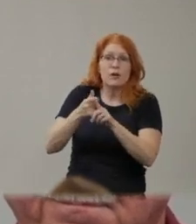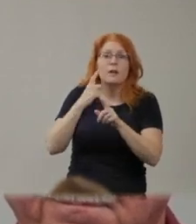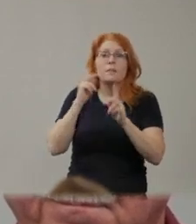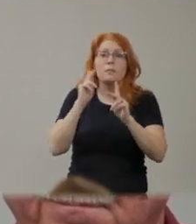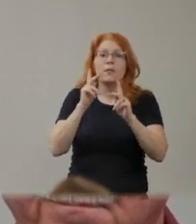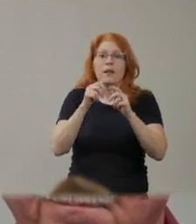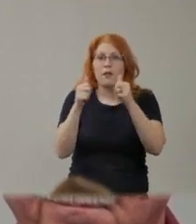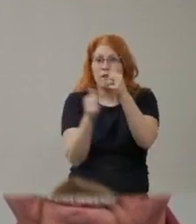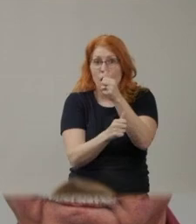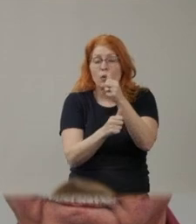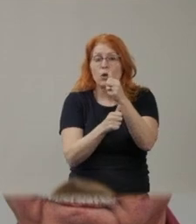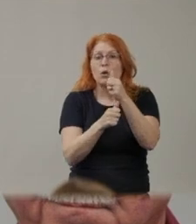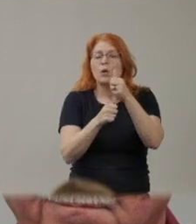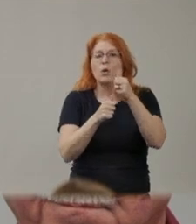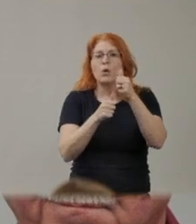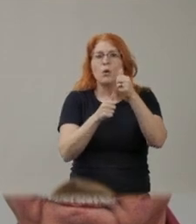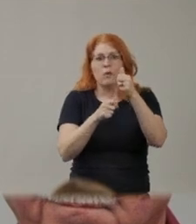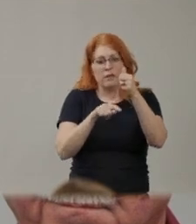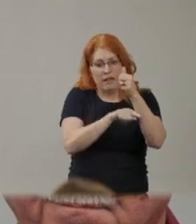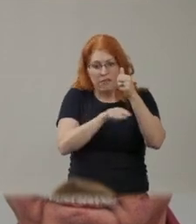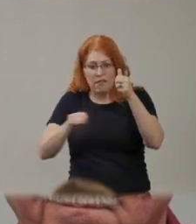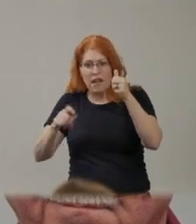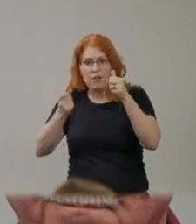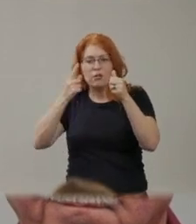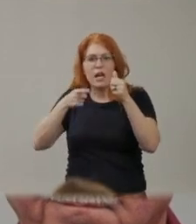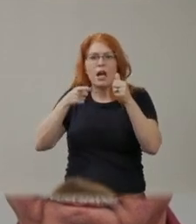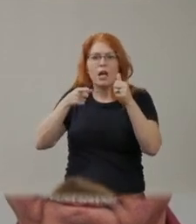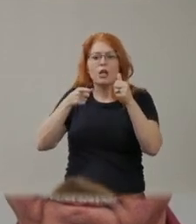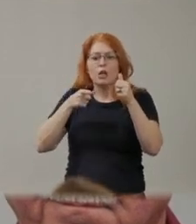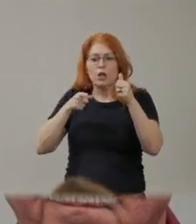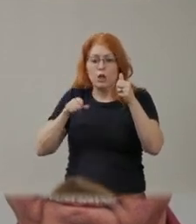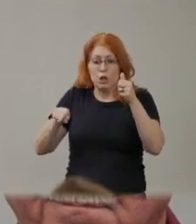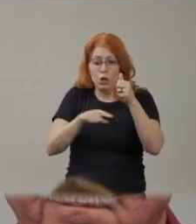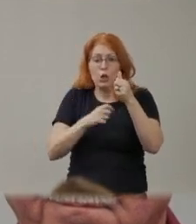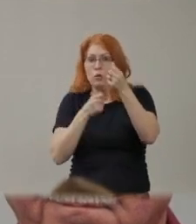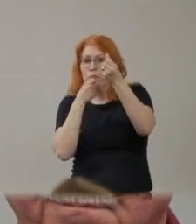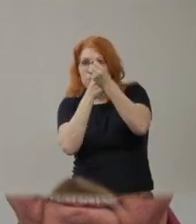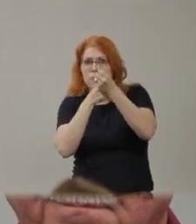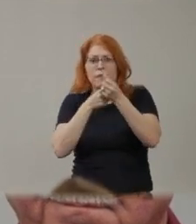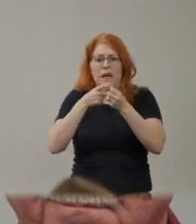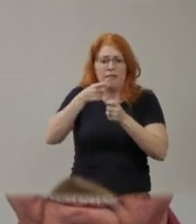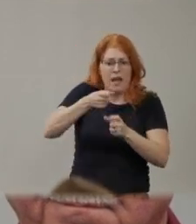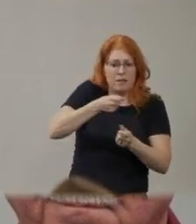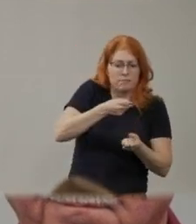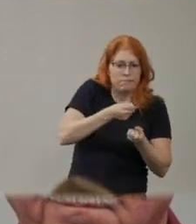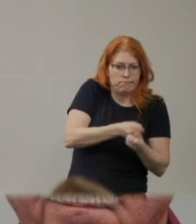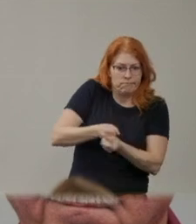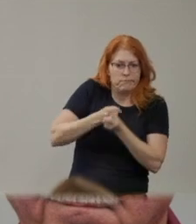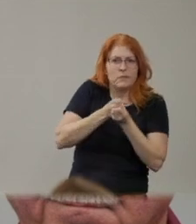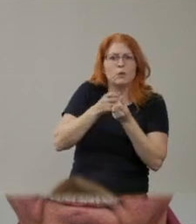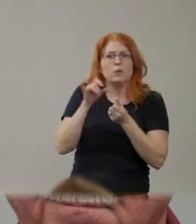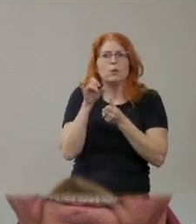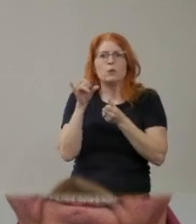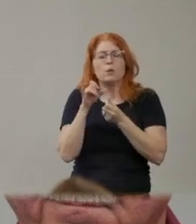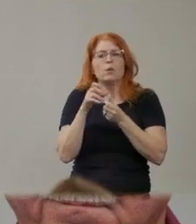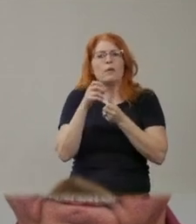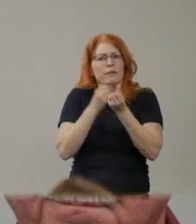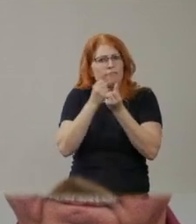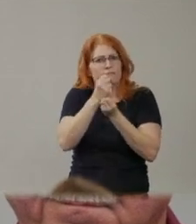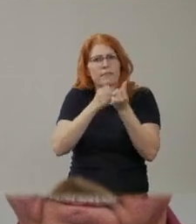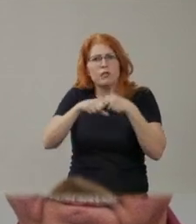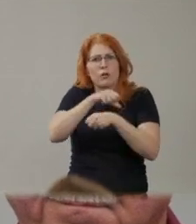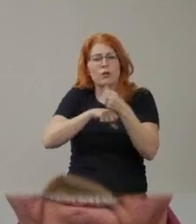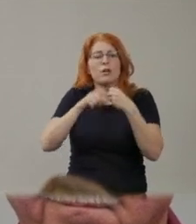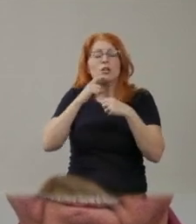institutions, them understanding that you have their back and vice versa, really making sure that they understand that during the